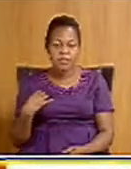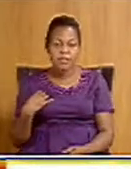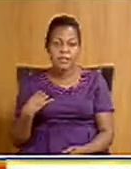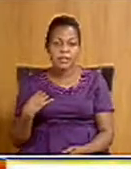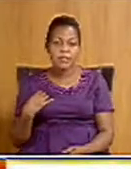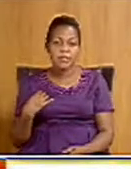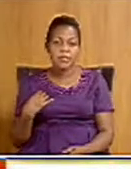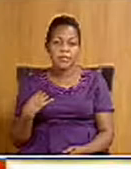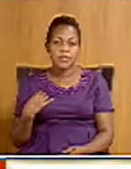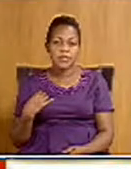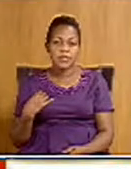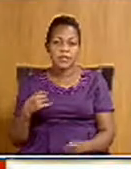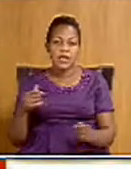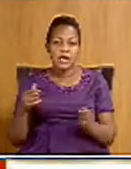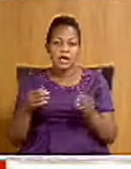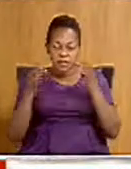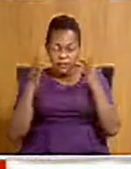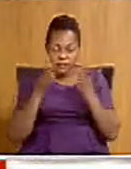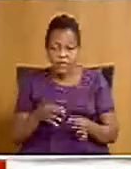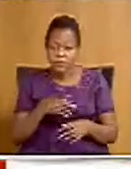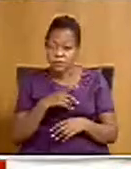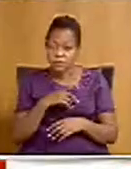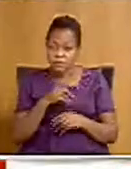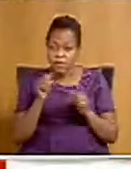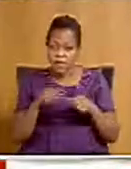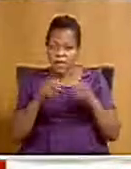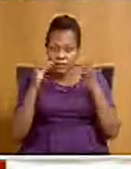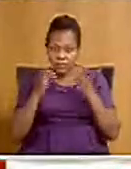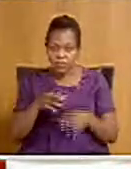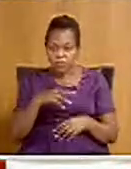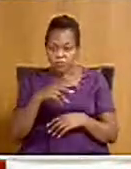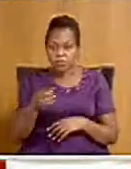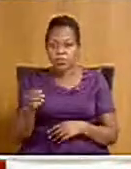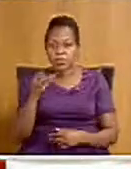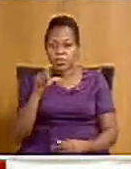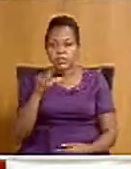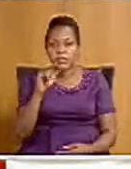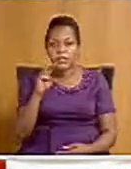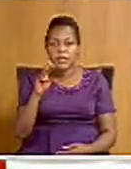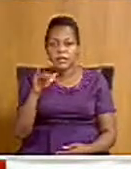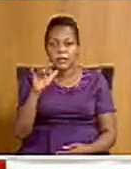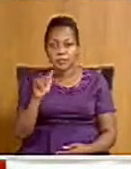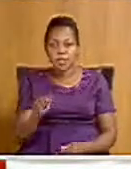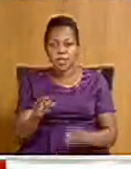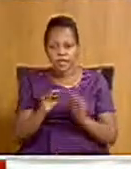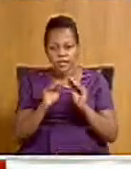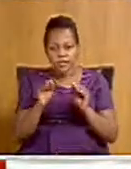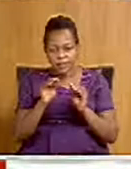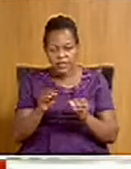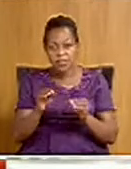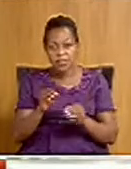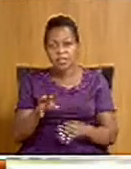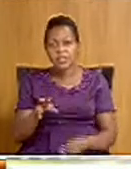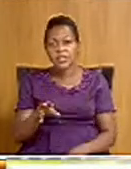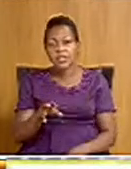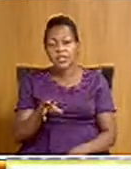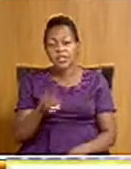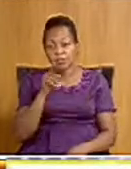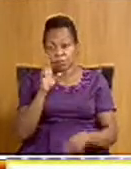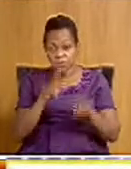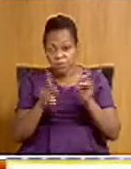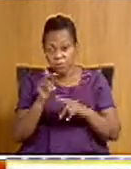decided to intervene in Libya and confront and teach a lesson to those aggressors.